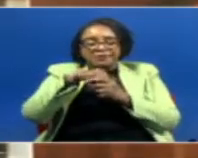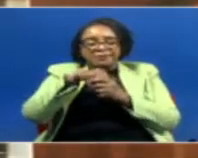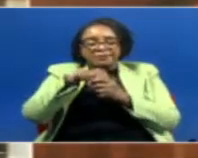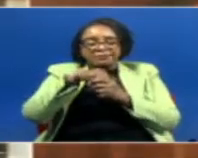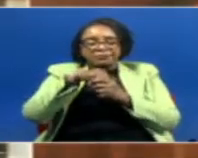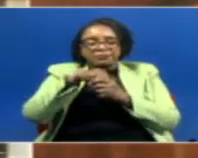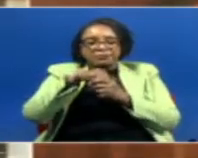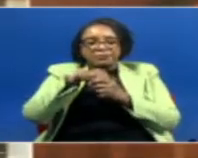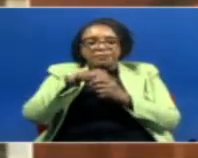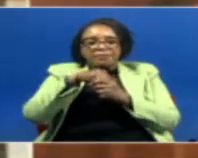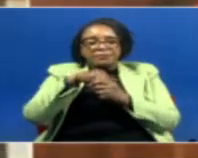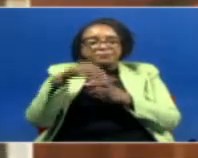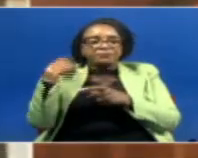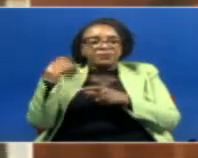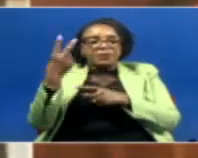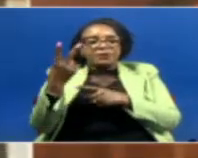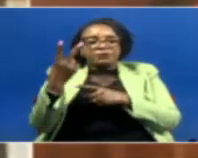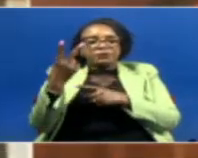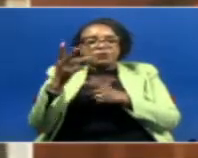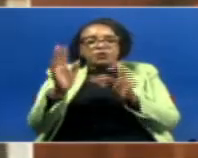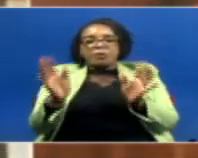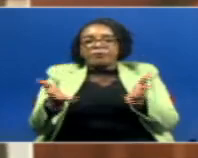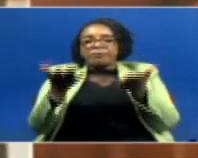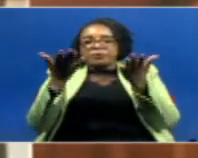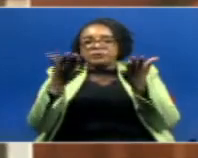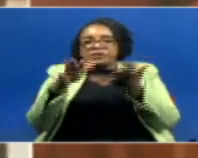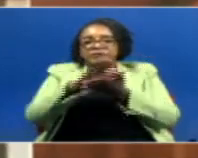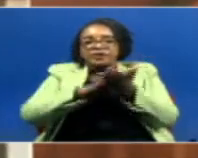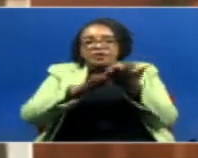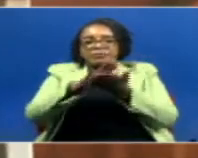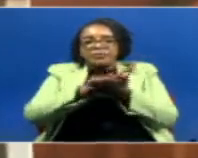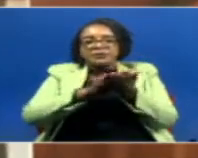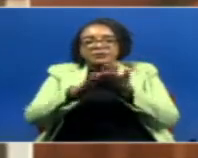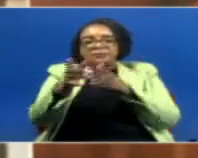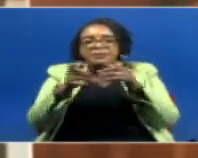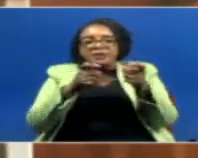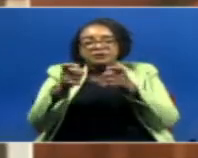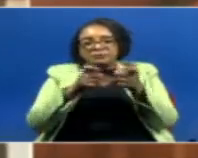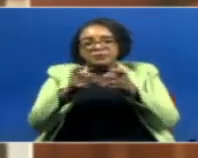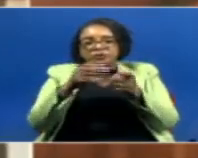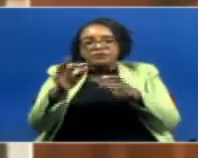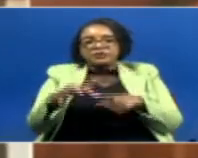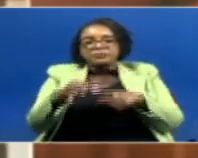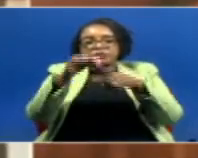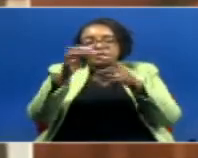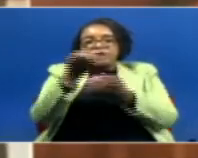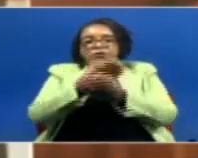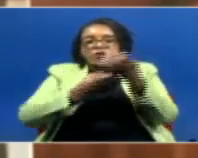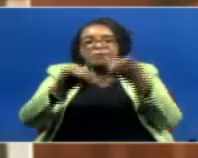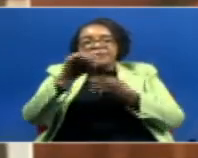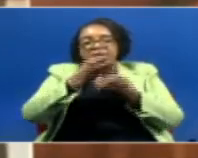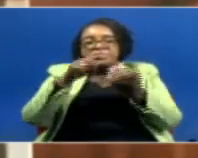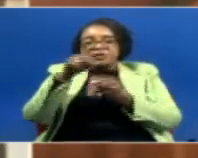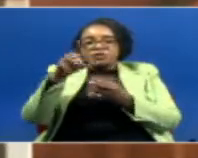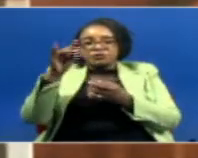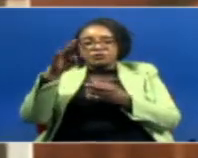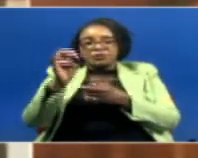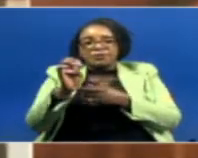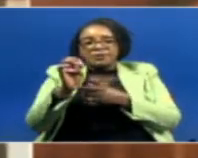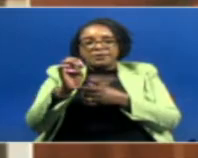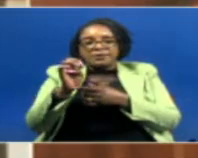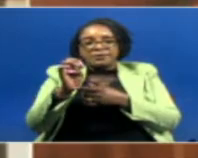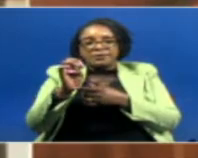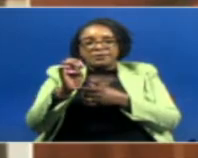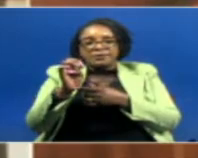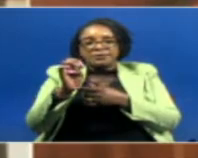Number two, to promote development and management of special economic zones,